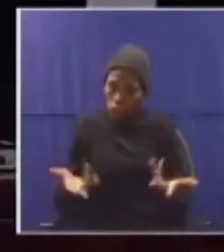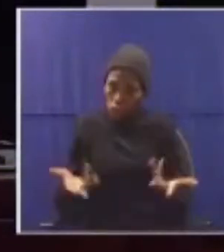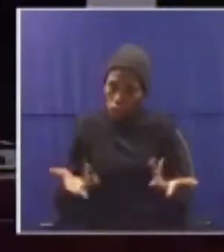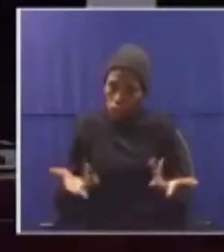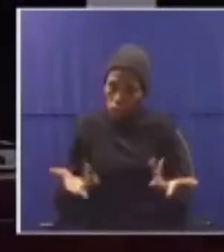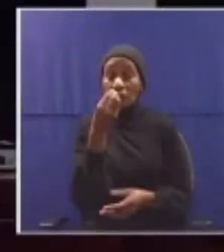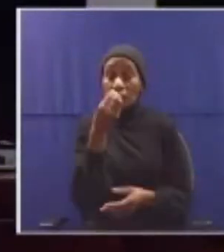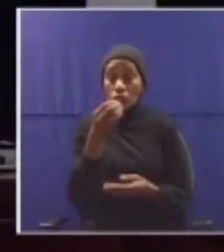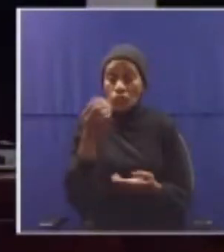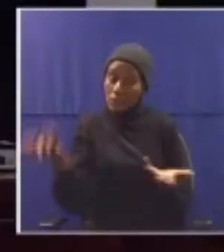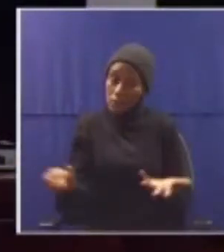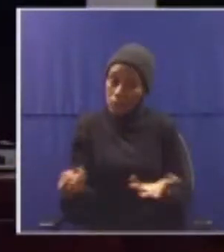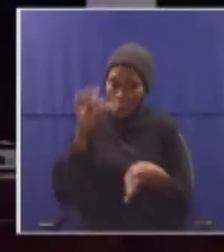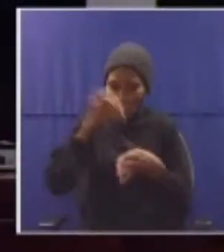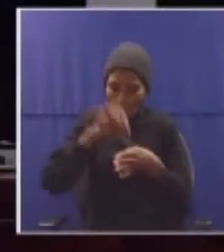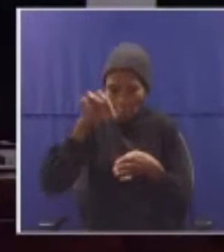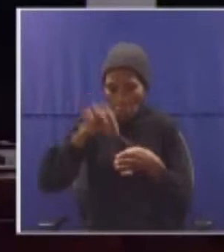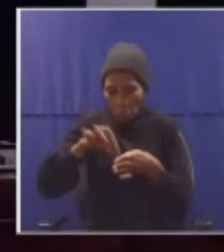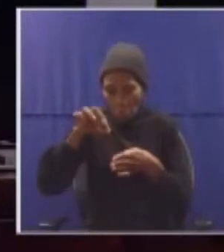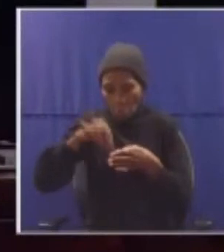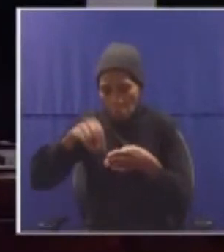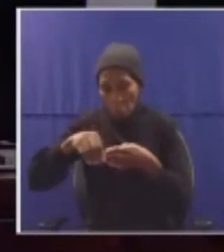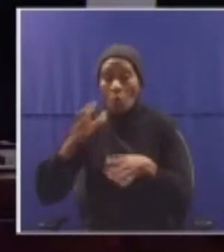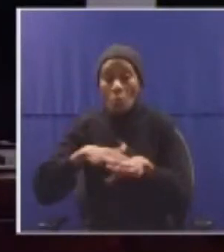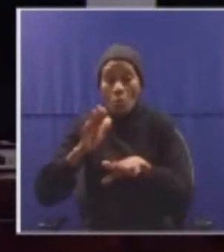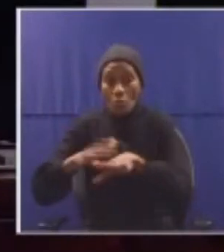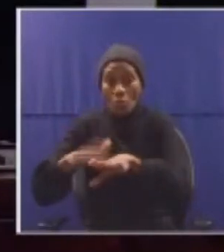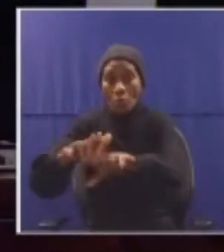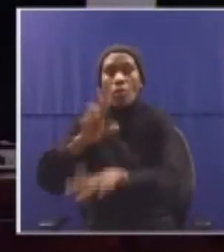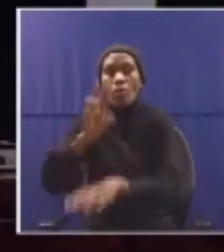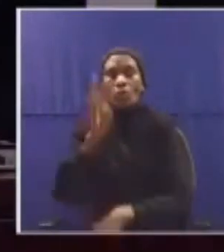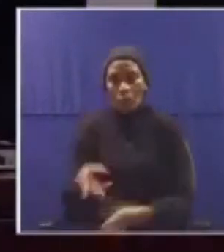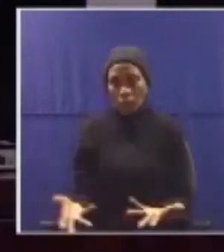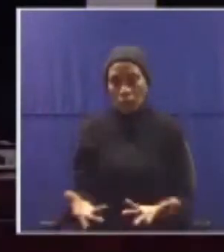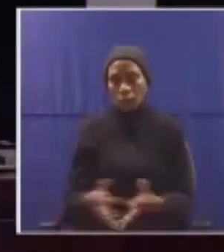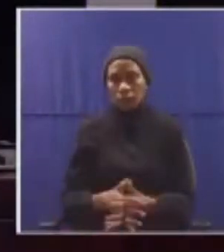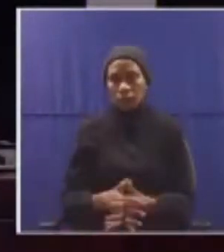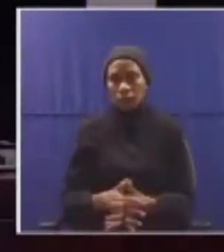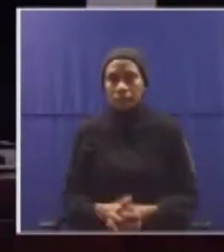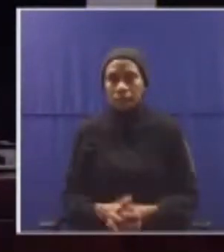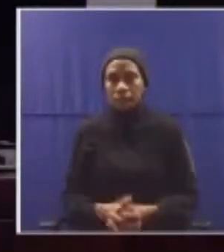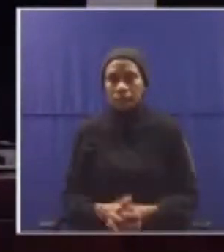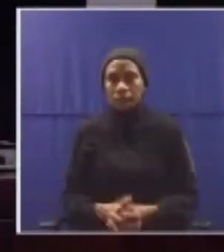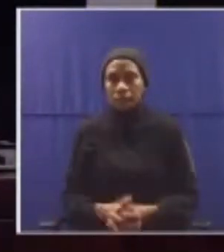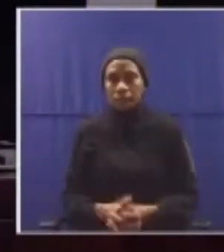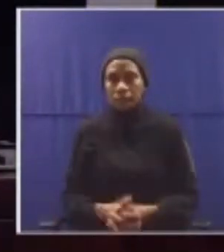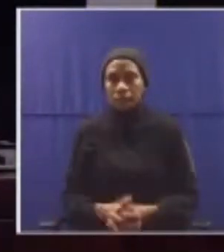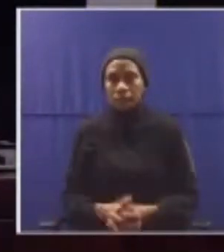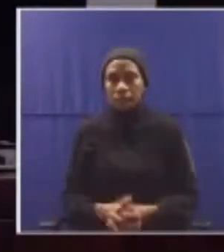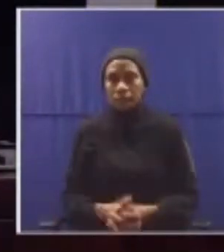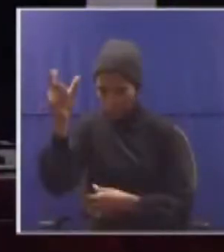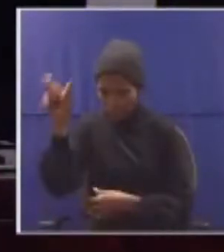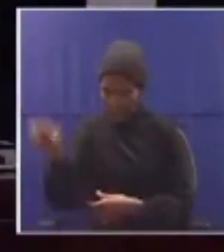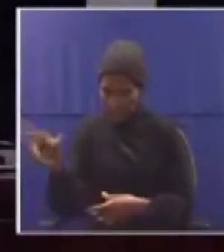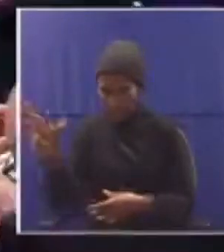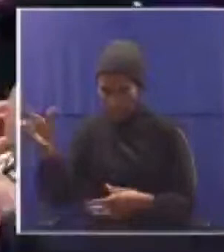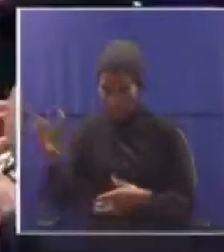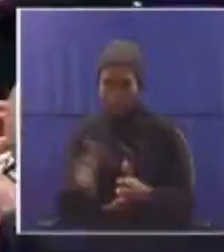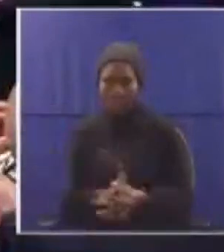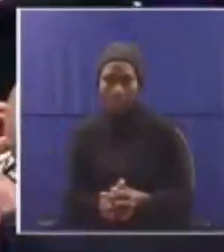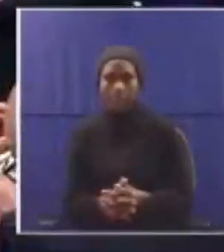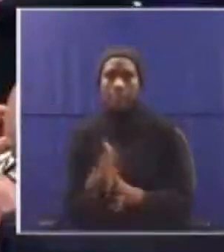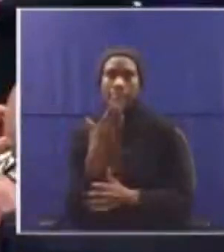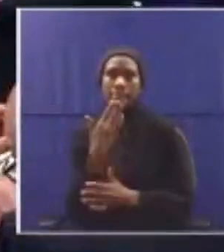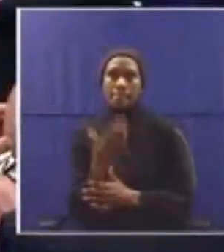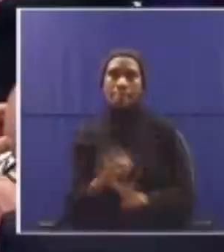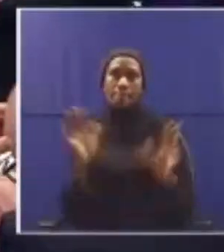security and growing of productive outputs. I thank you, Honorable Speaker. Thank